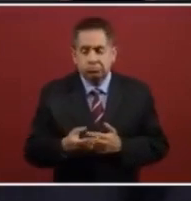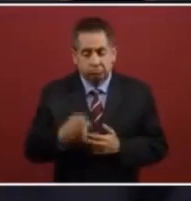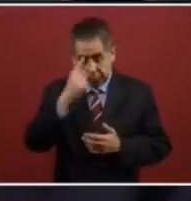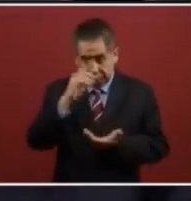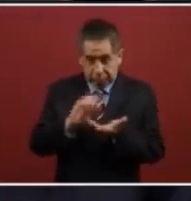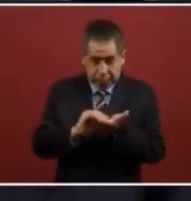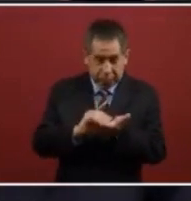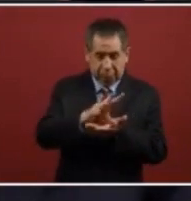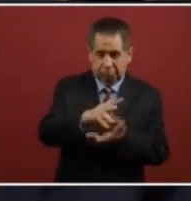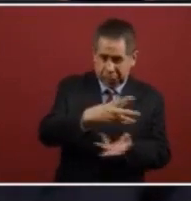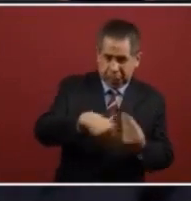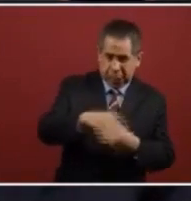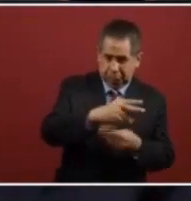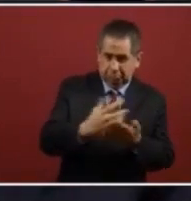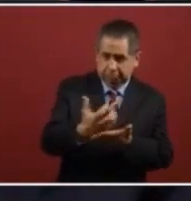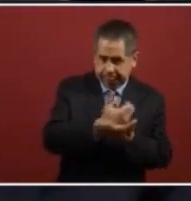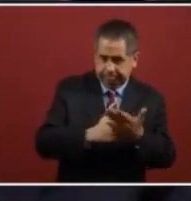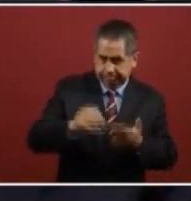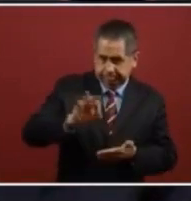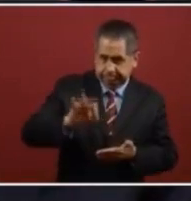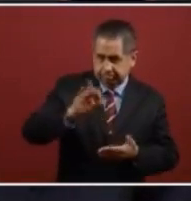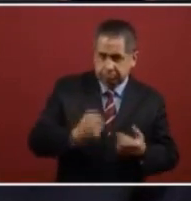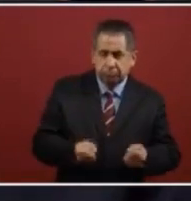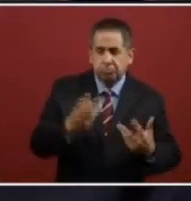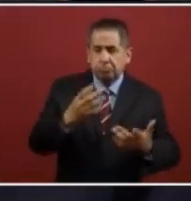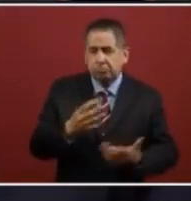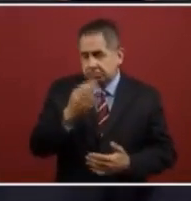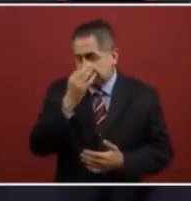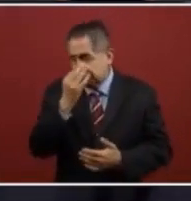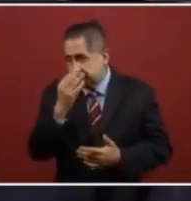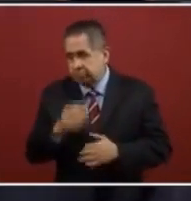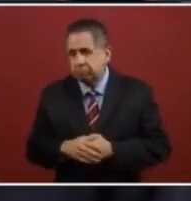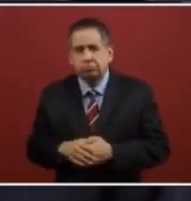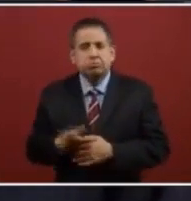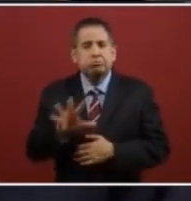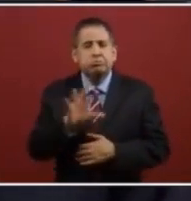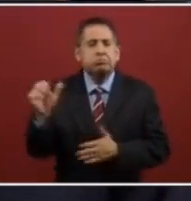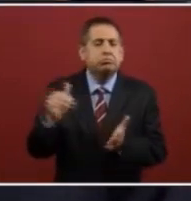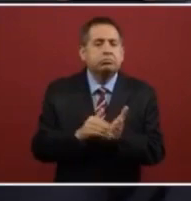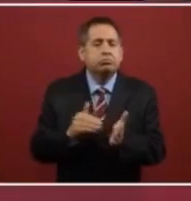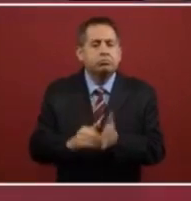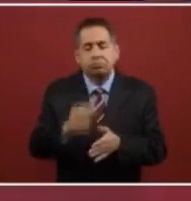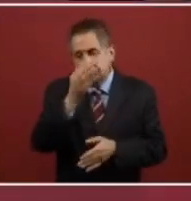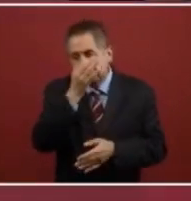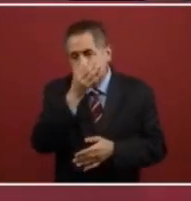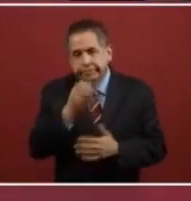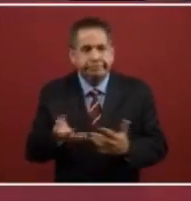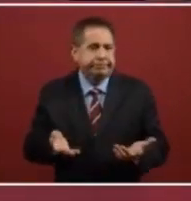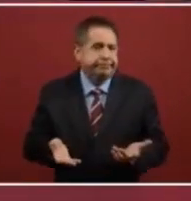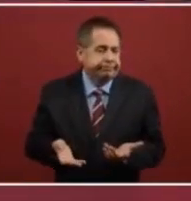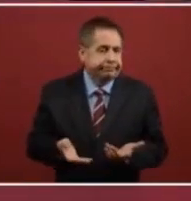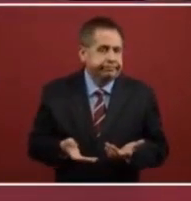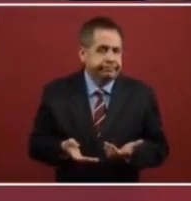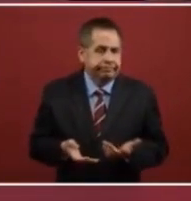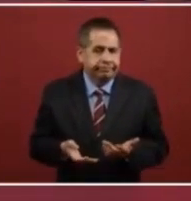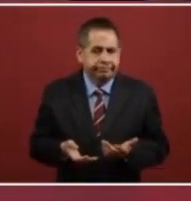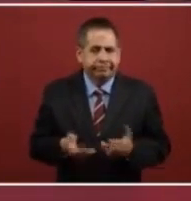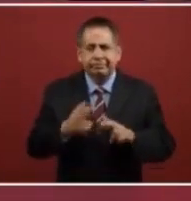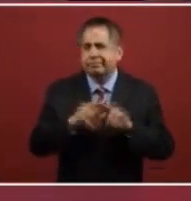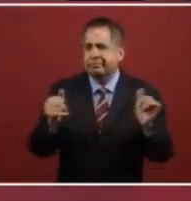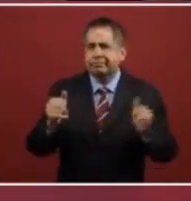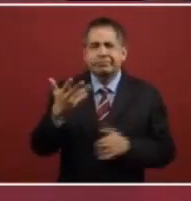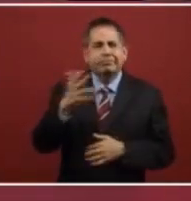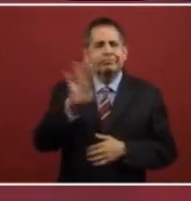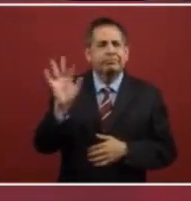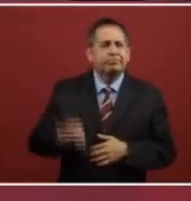inversión, and to invest in the country 500,000 millones. 500,000 Ni el million,